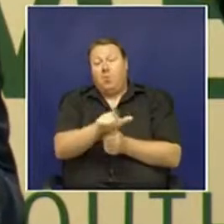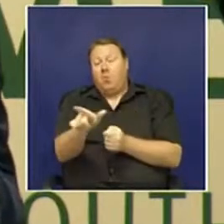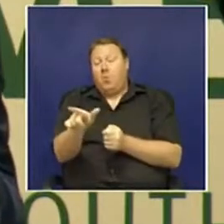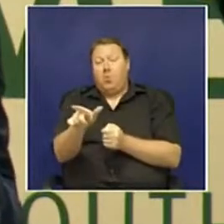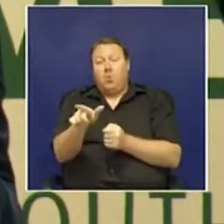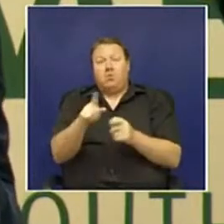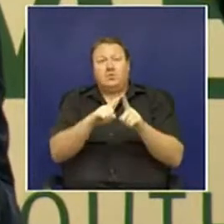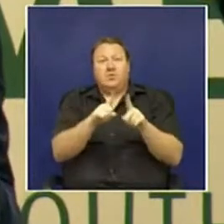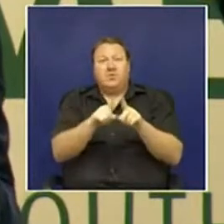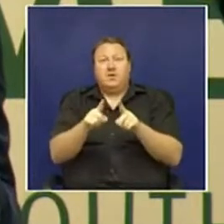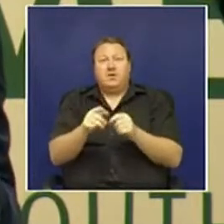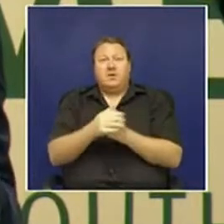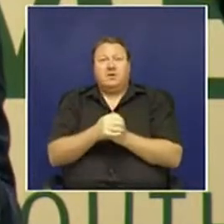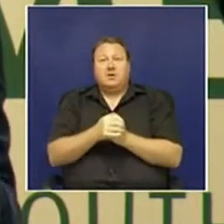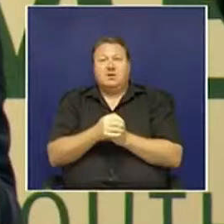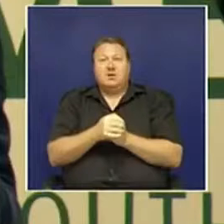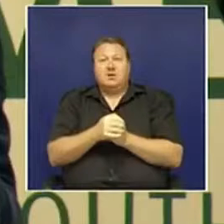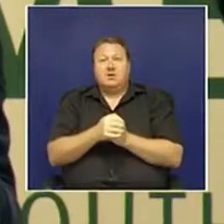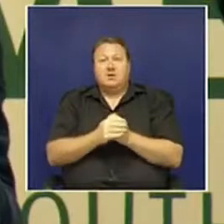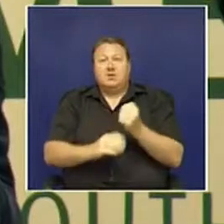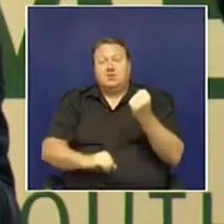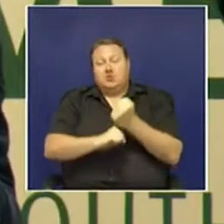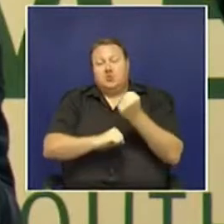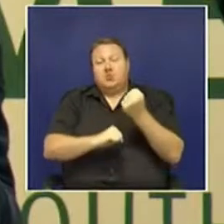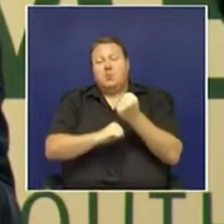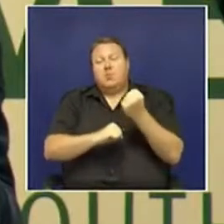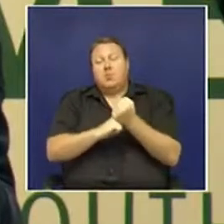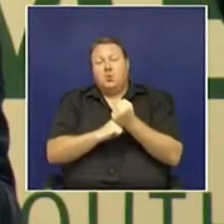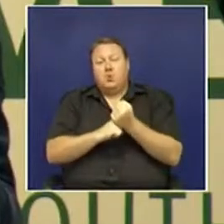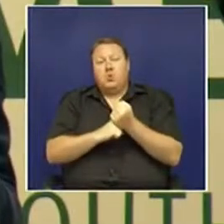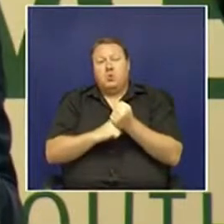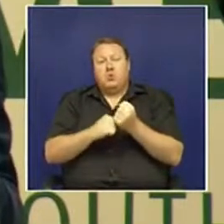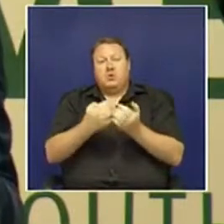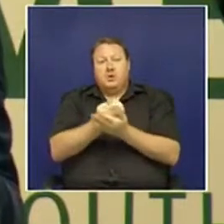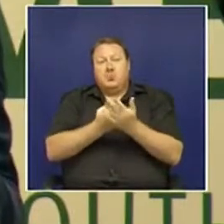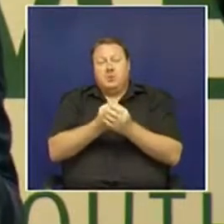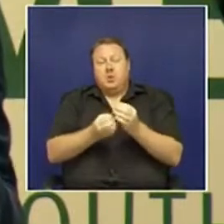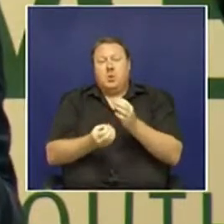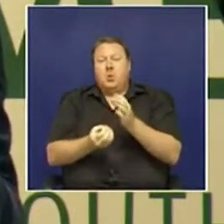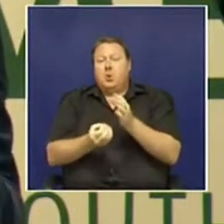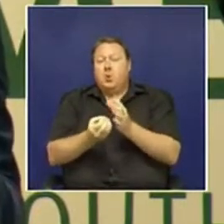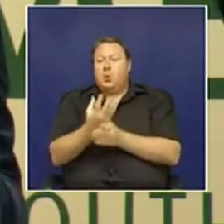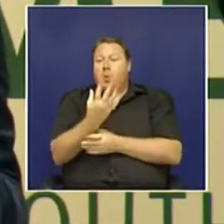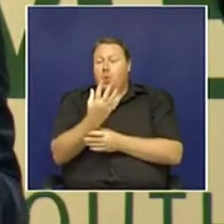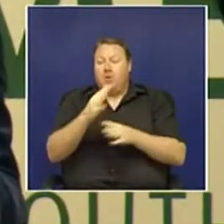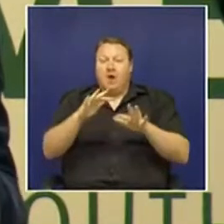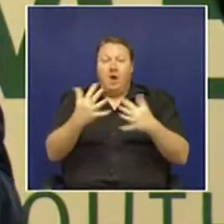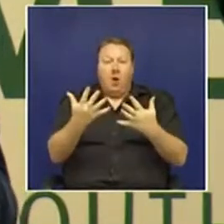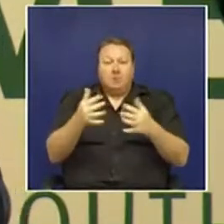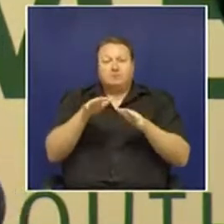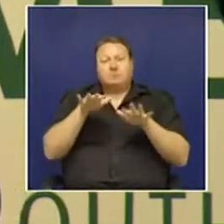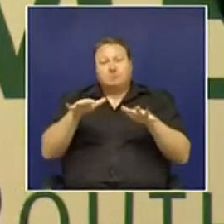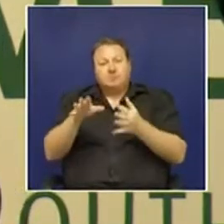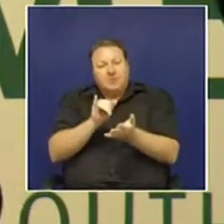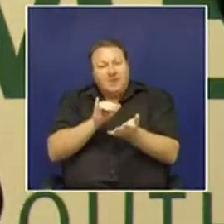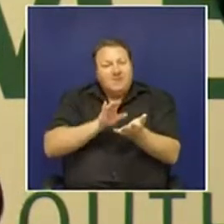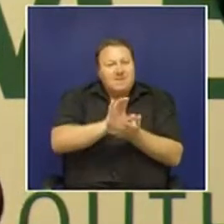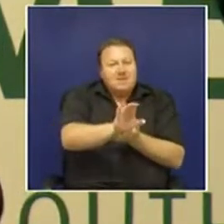A, support economic growth by accelerating public investment, improve the efficiency of public